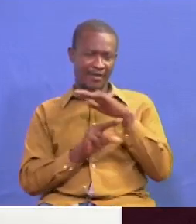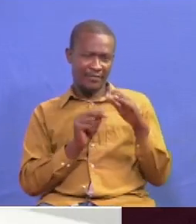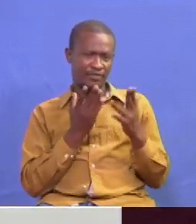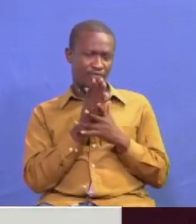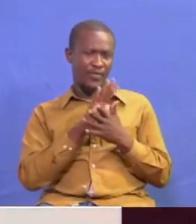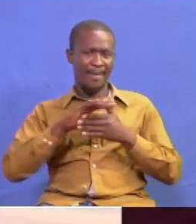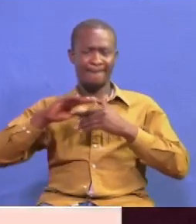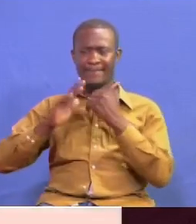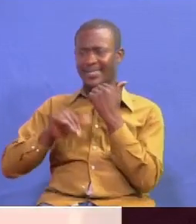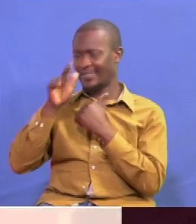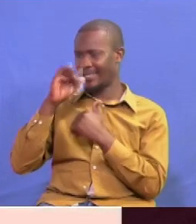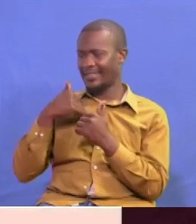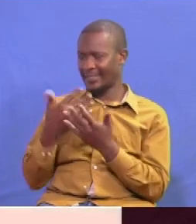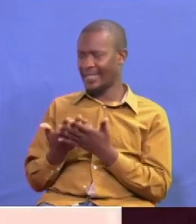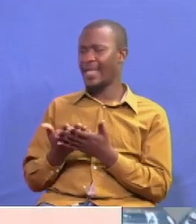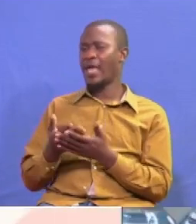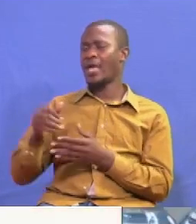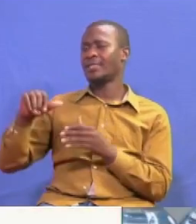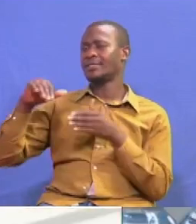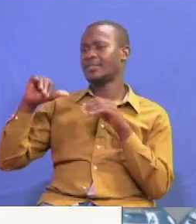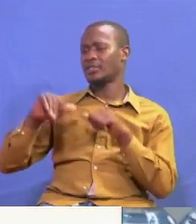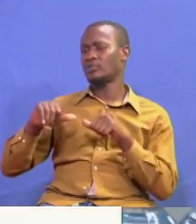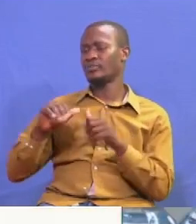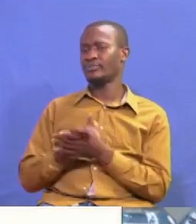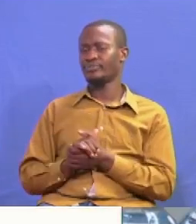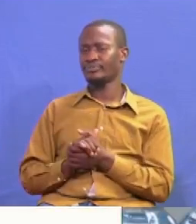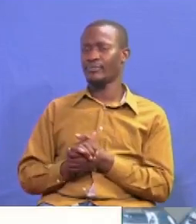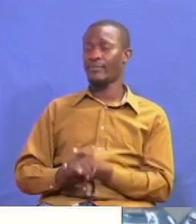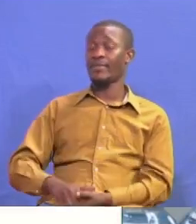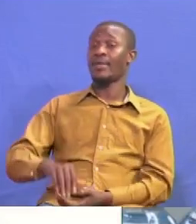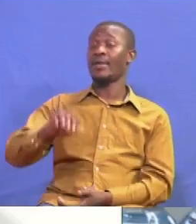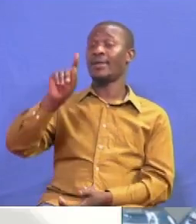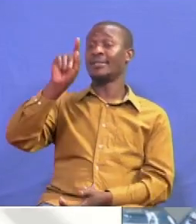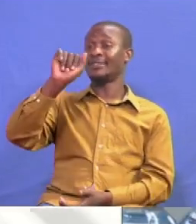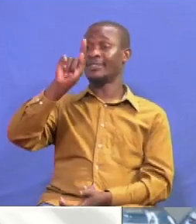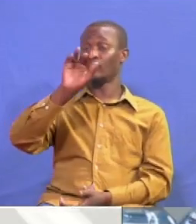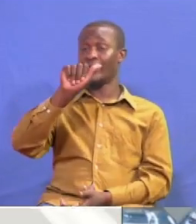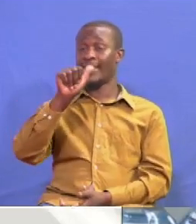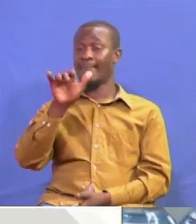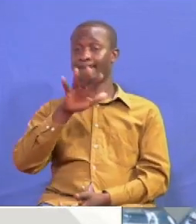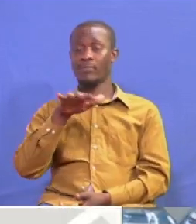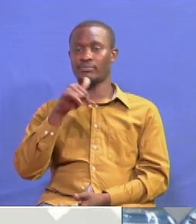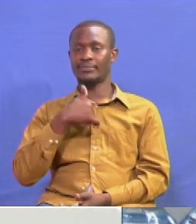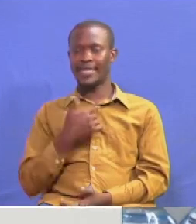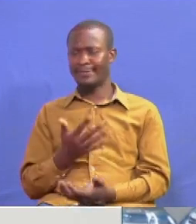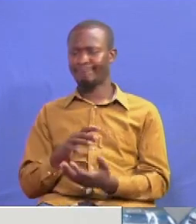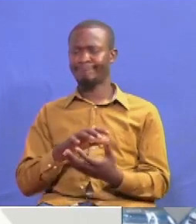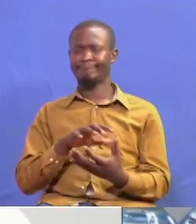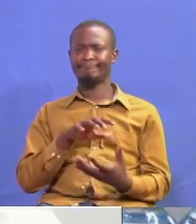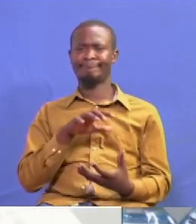trade, and inappropriate sexual content. TikTok and other social media platforms are